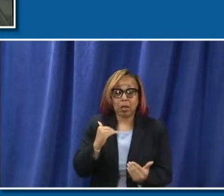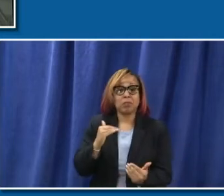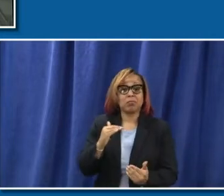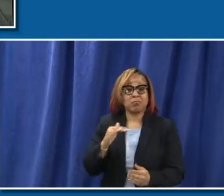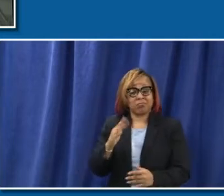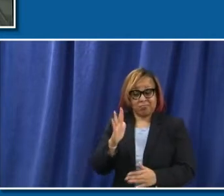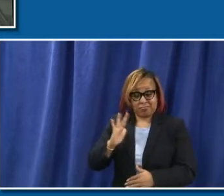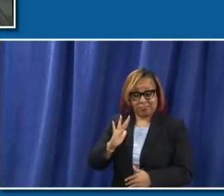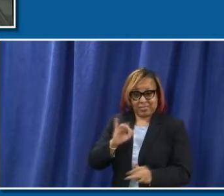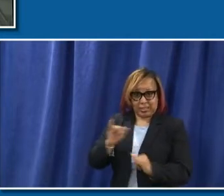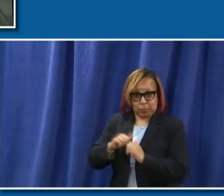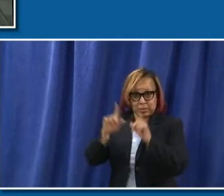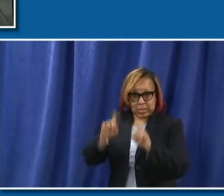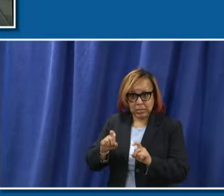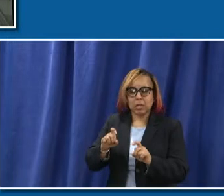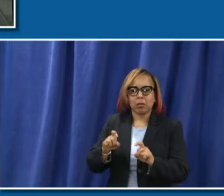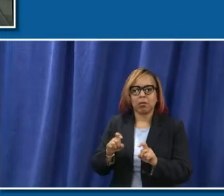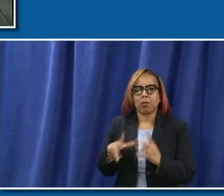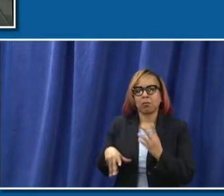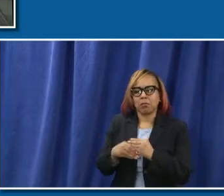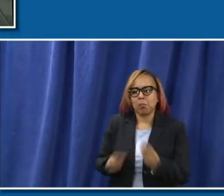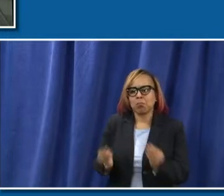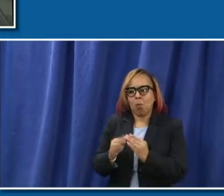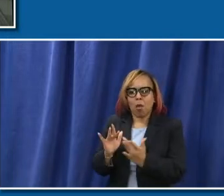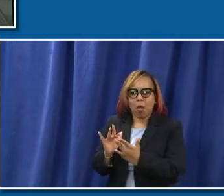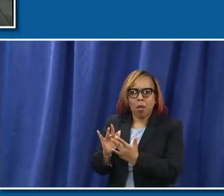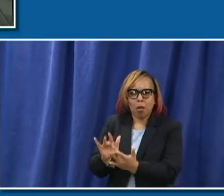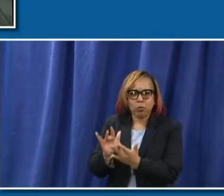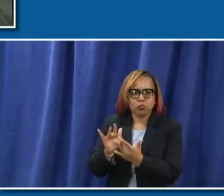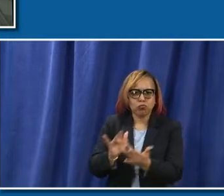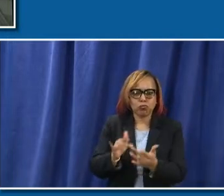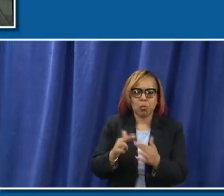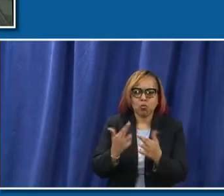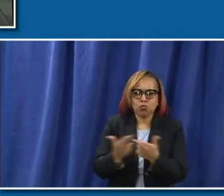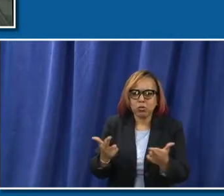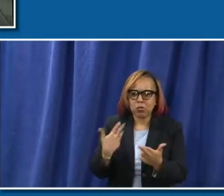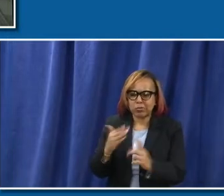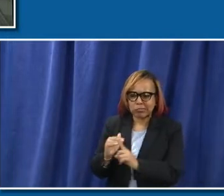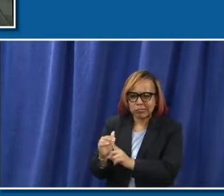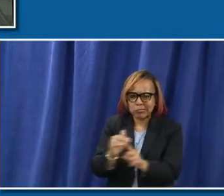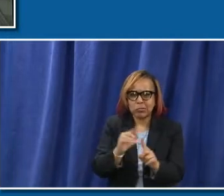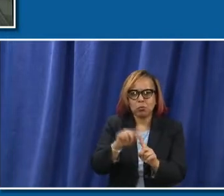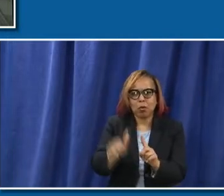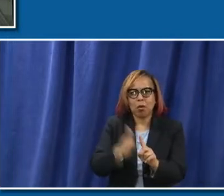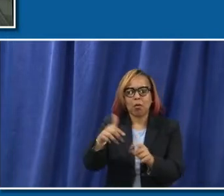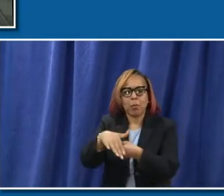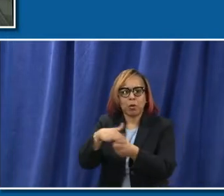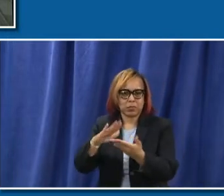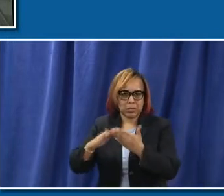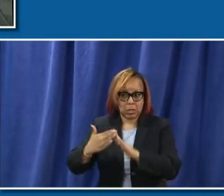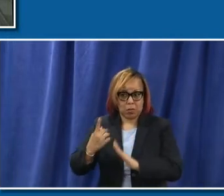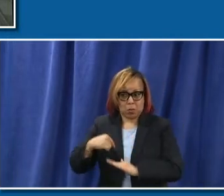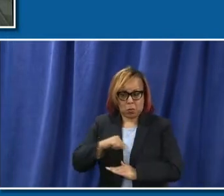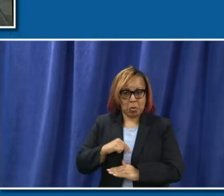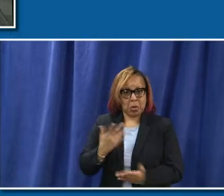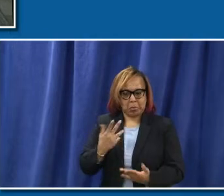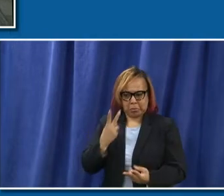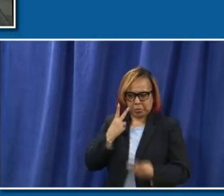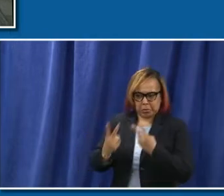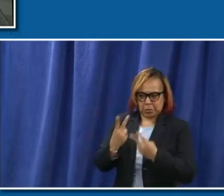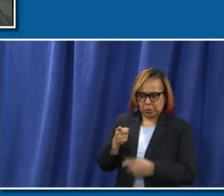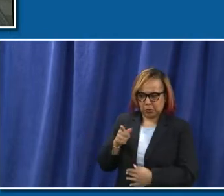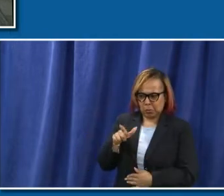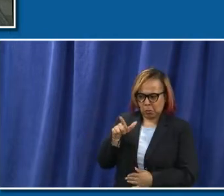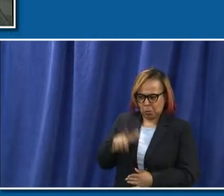done for testing, to push additional outreach resources to the parts of the city that we perhaps are seeing